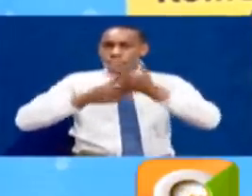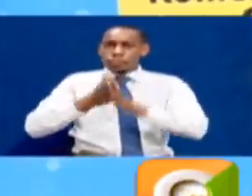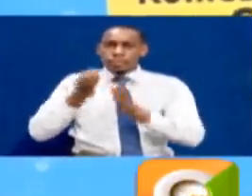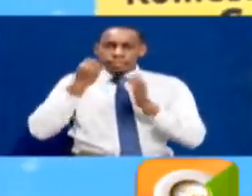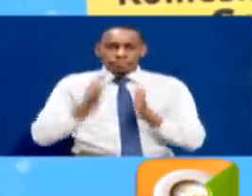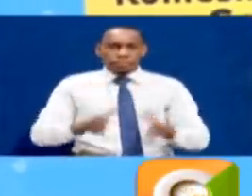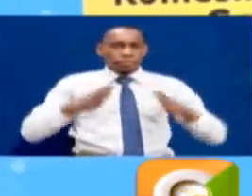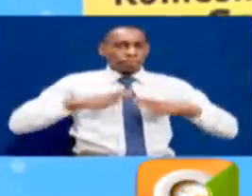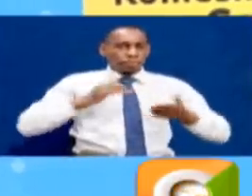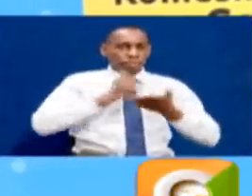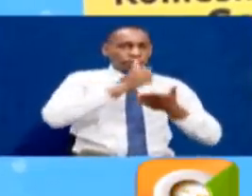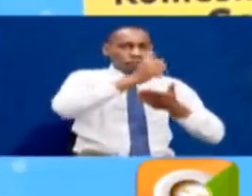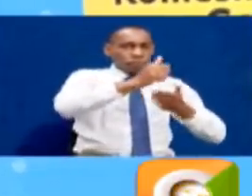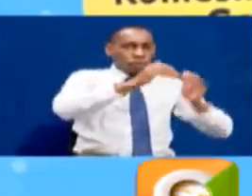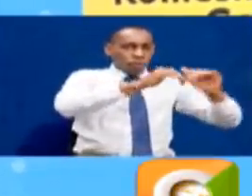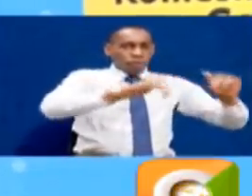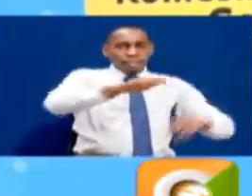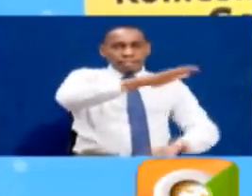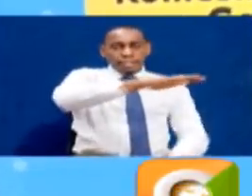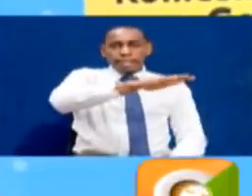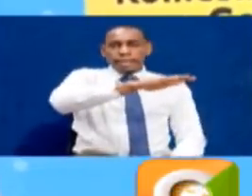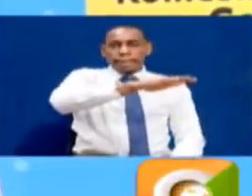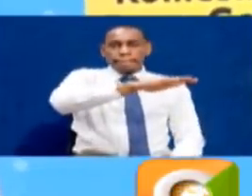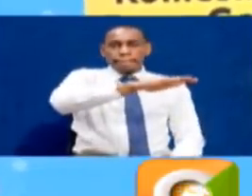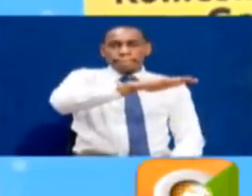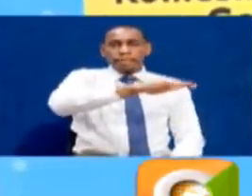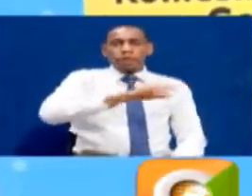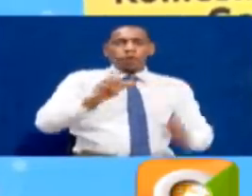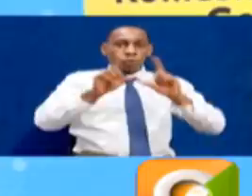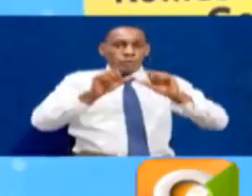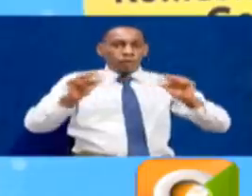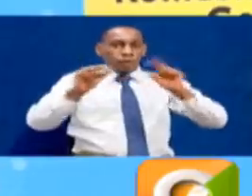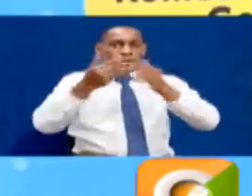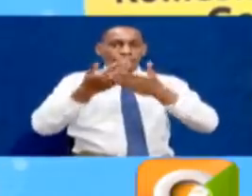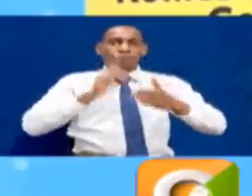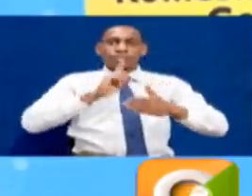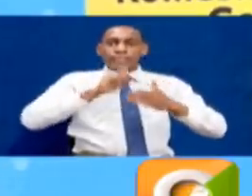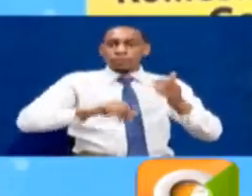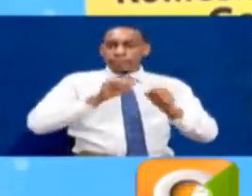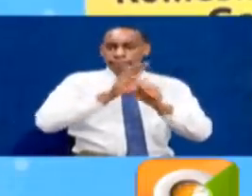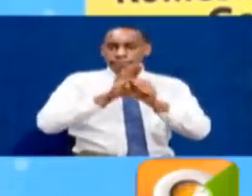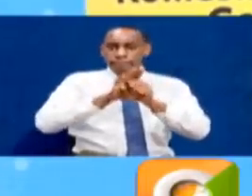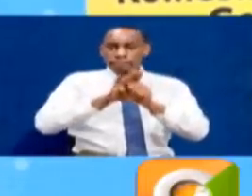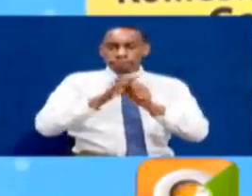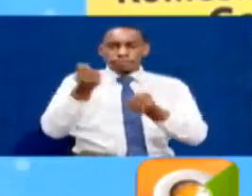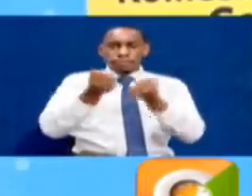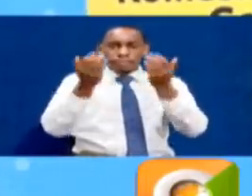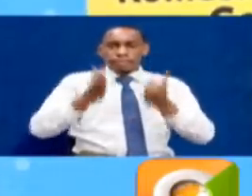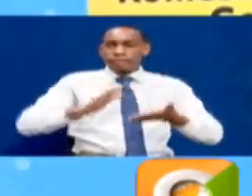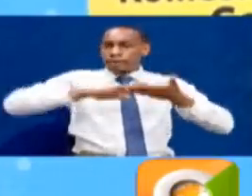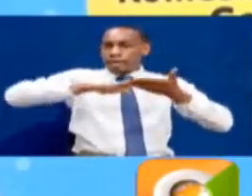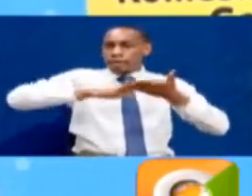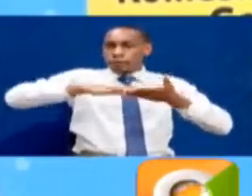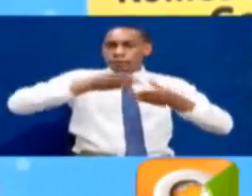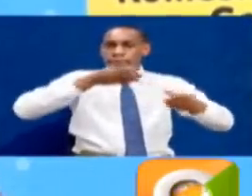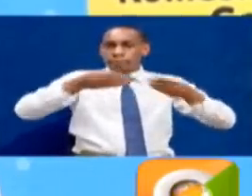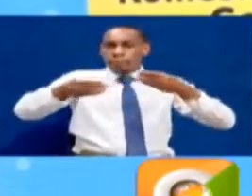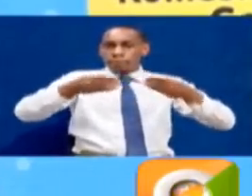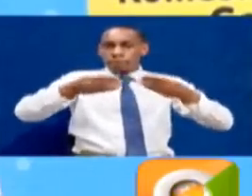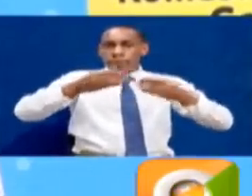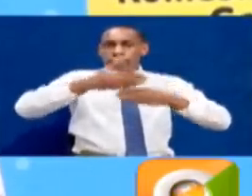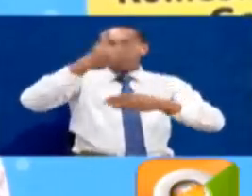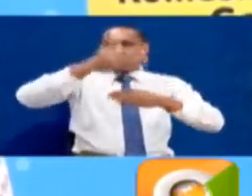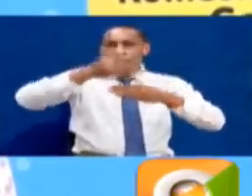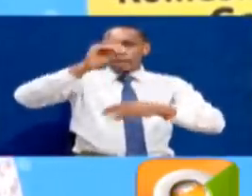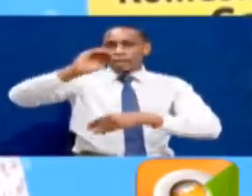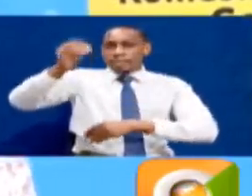people in quarantine facilities, and as I said earlier, a lot of them also truck drivers on the